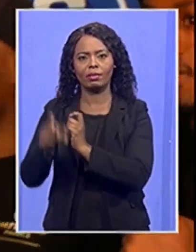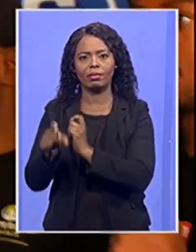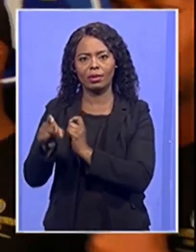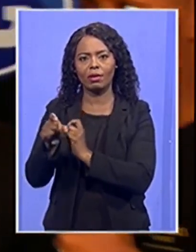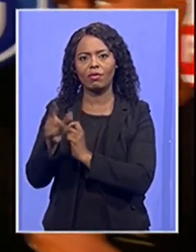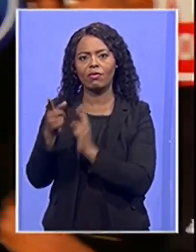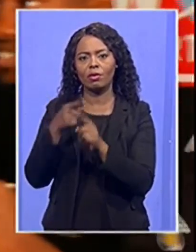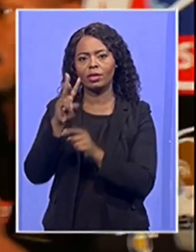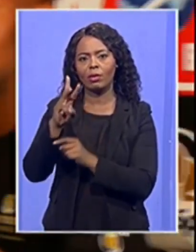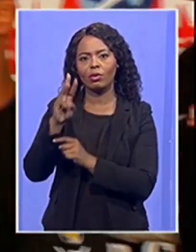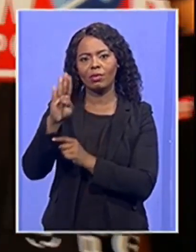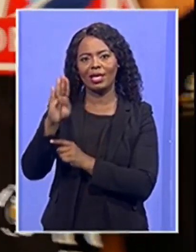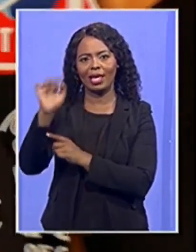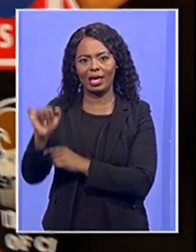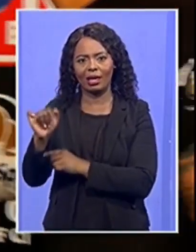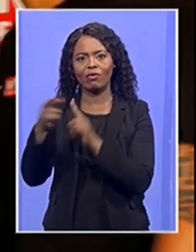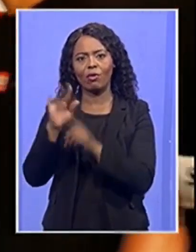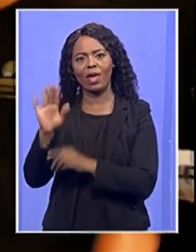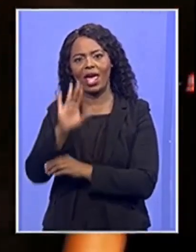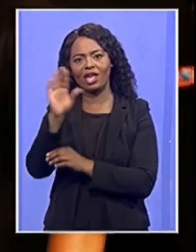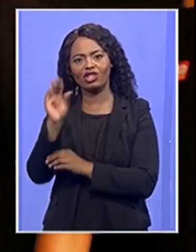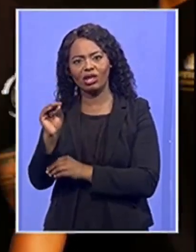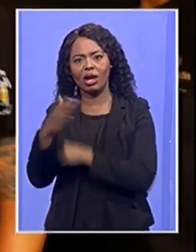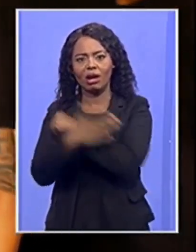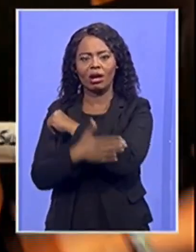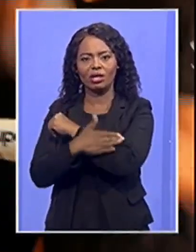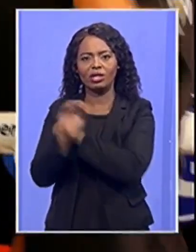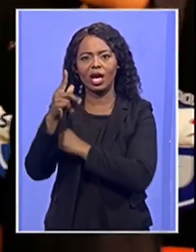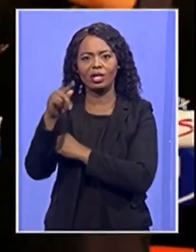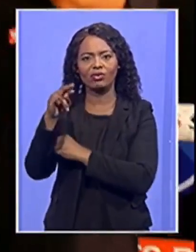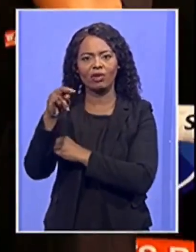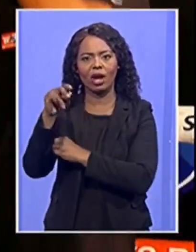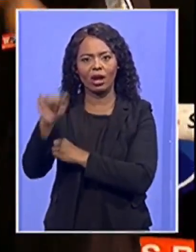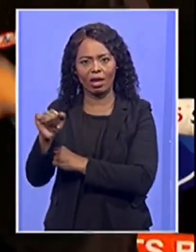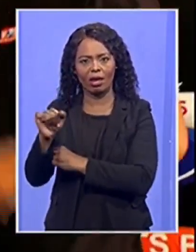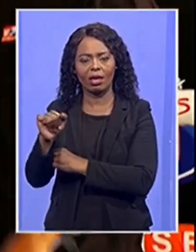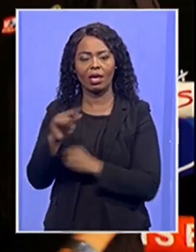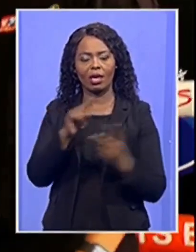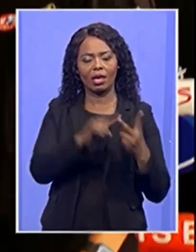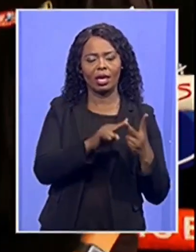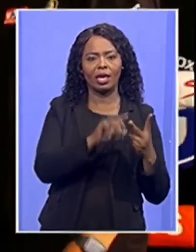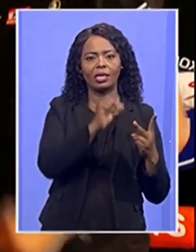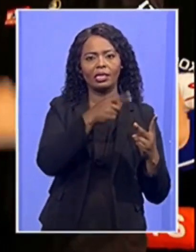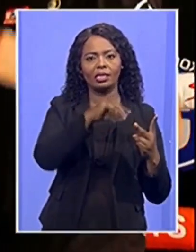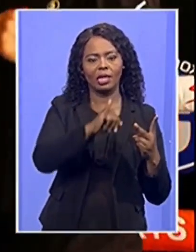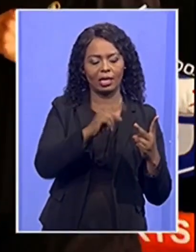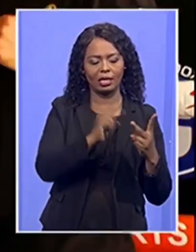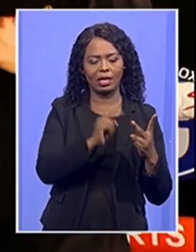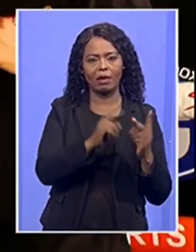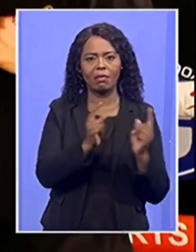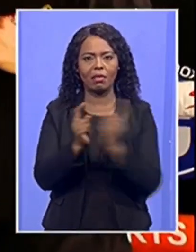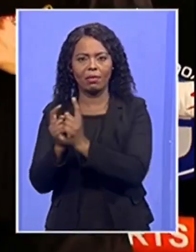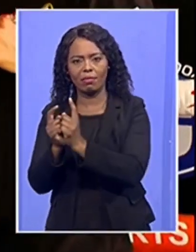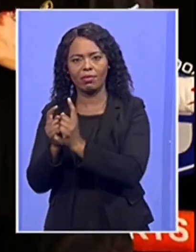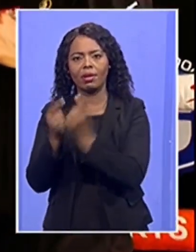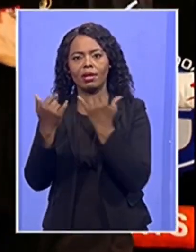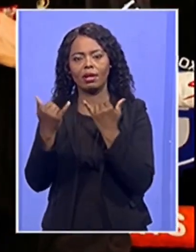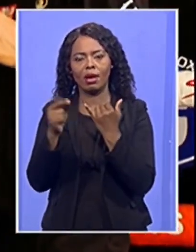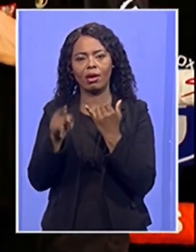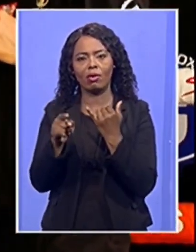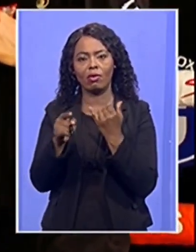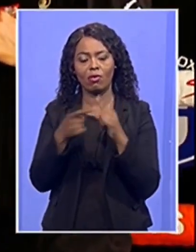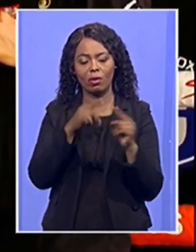wa WBA ho tswa Asia e leng Andriana Lerasan ha Shevatan Kopman a tlo tseka sekola sa Afrika Borwa